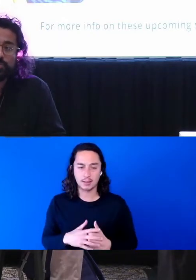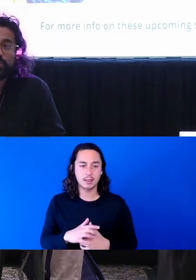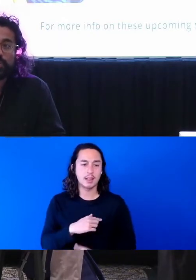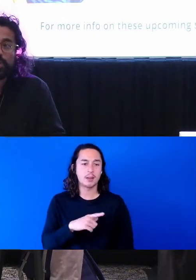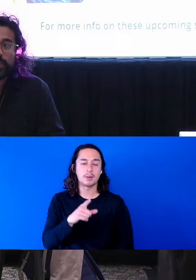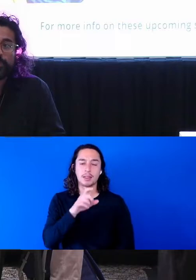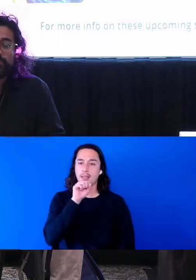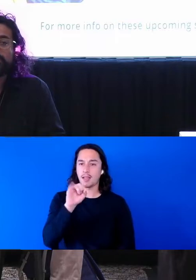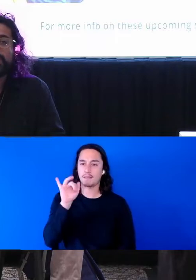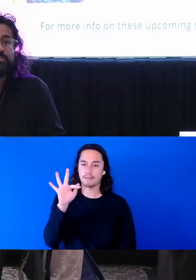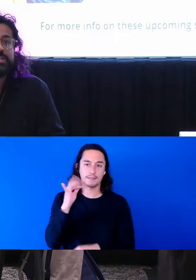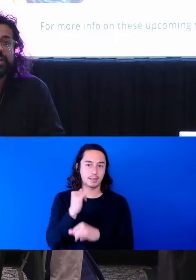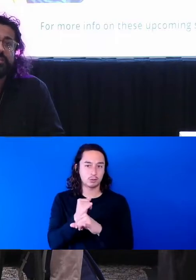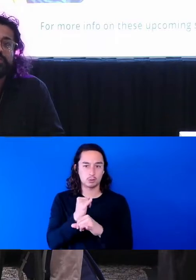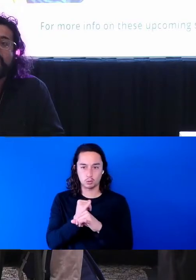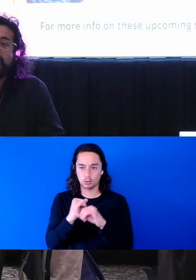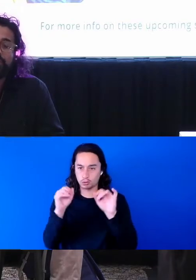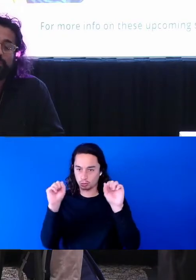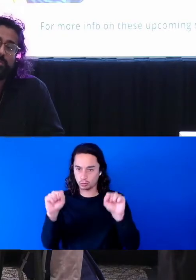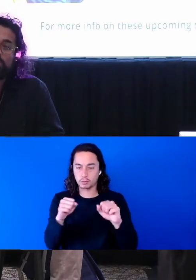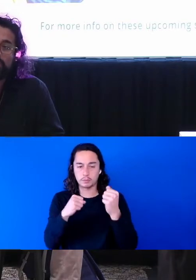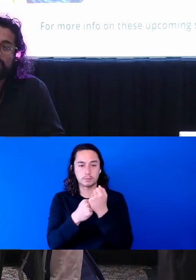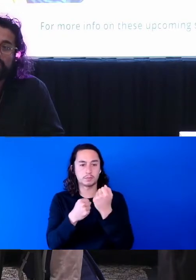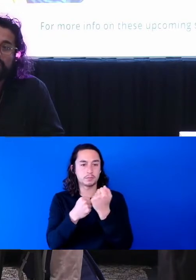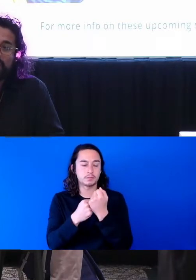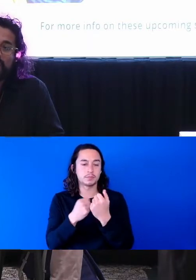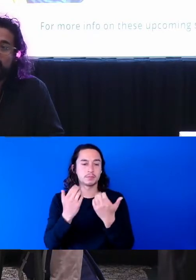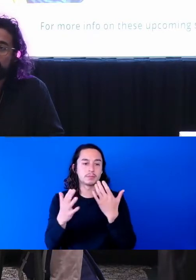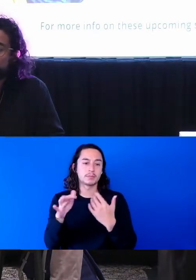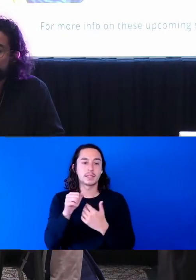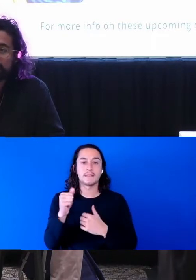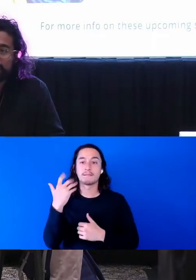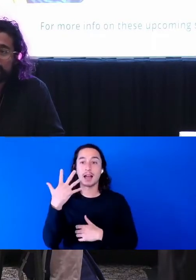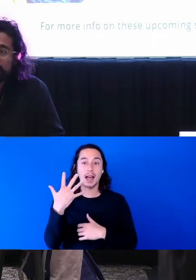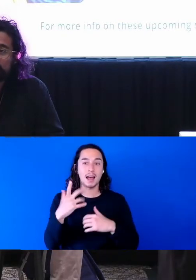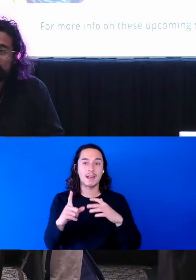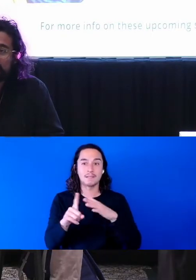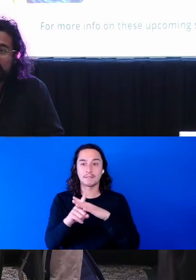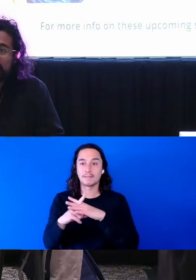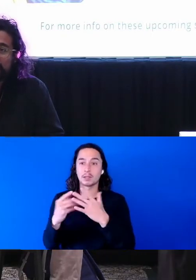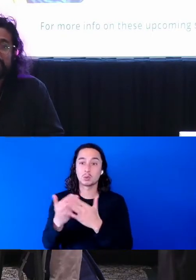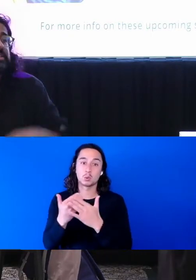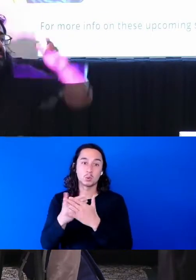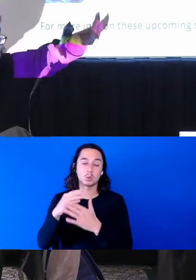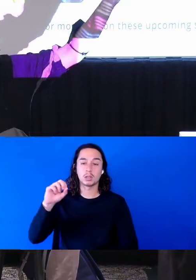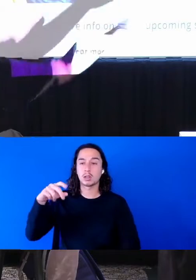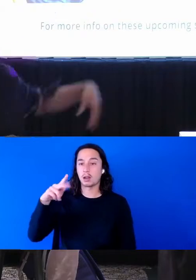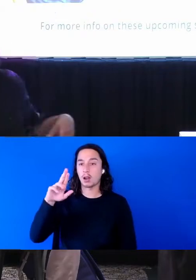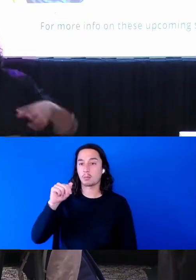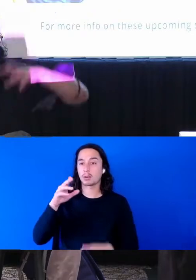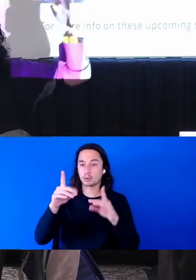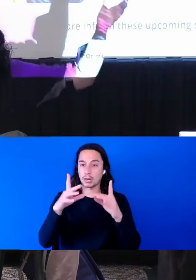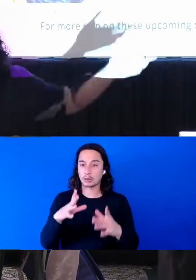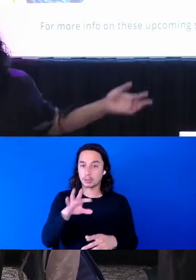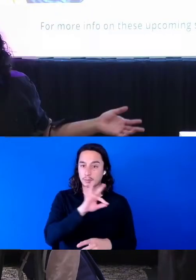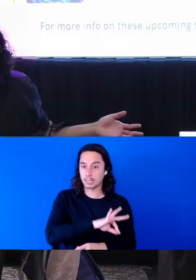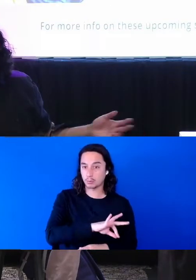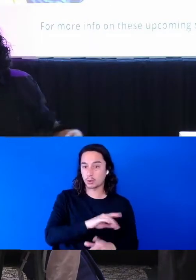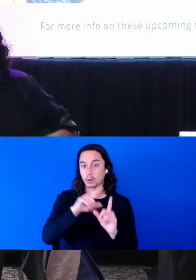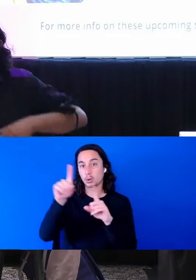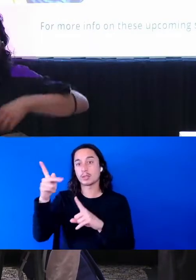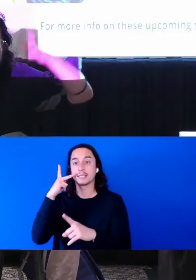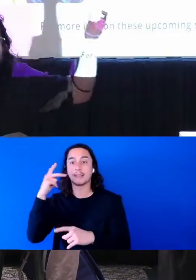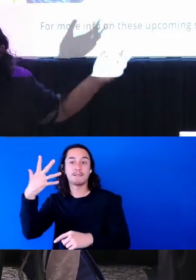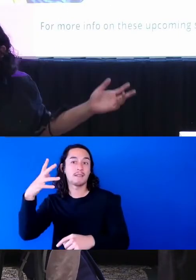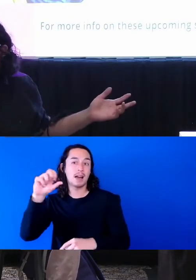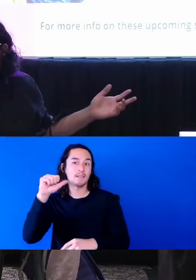institutions could support, can we take 5 emerging opera directors in Pittsburgh to see 5 other operas in 5 other places,